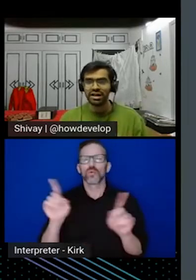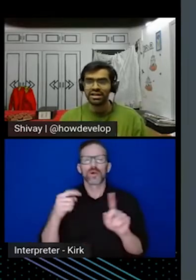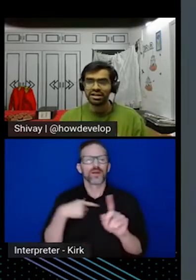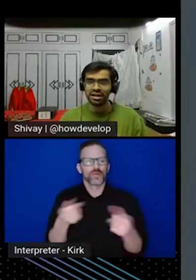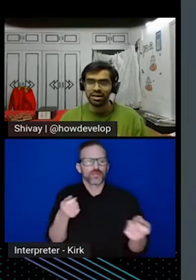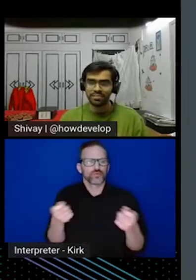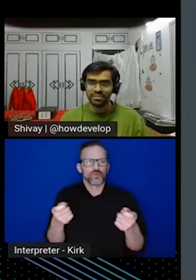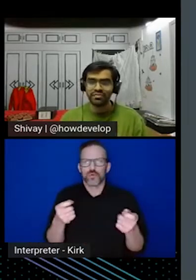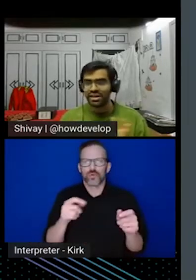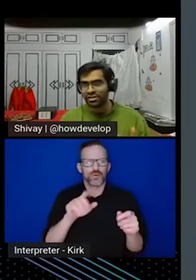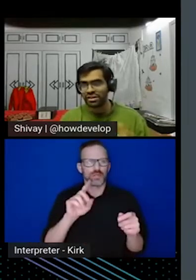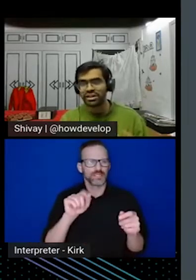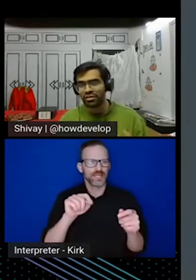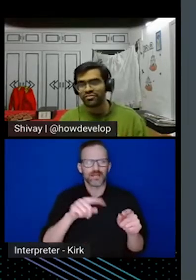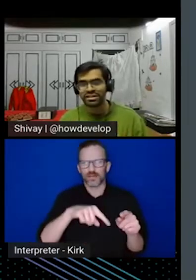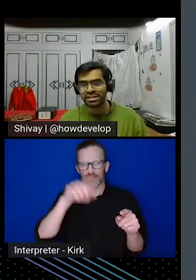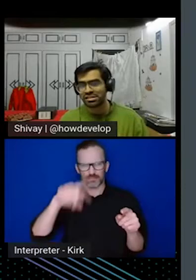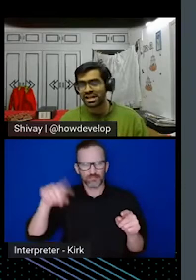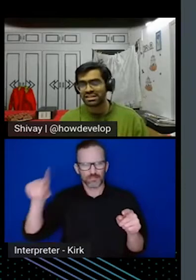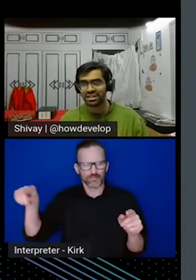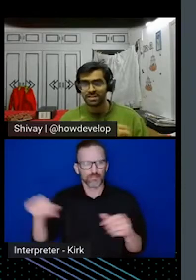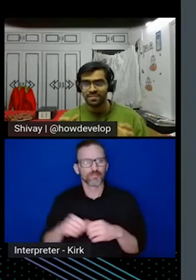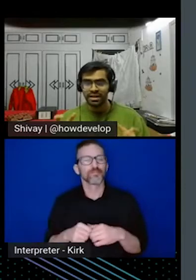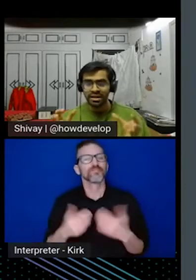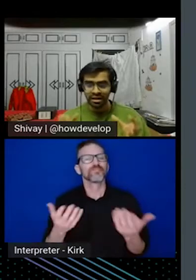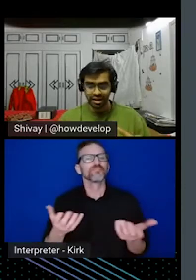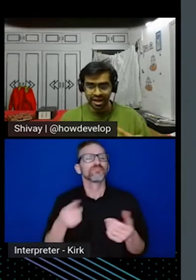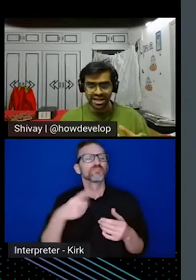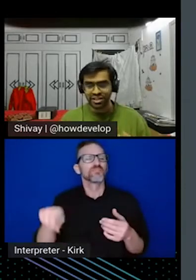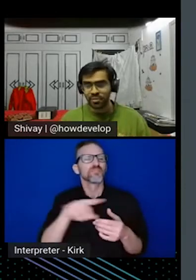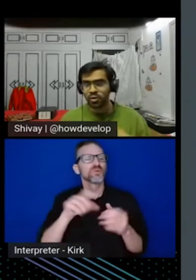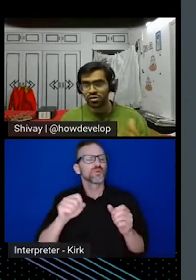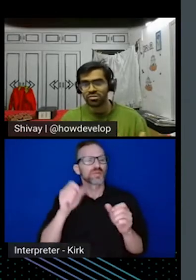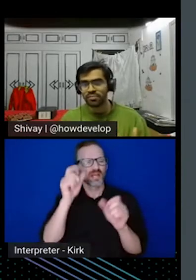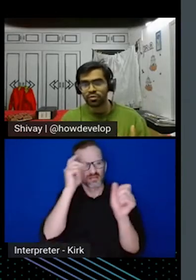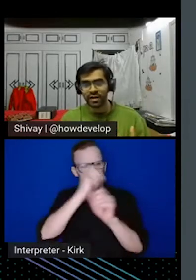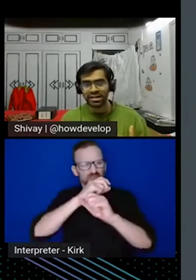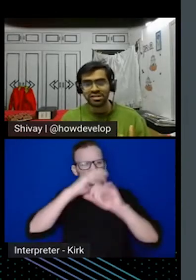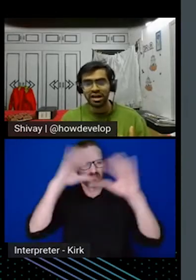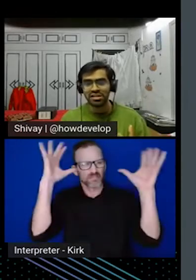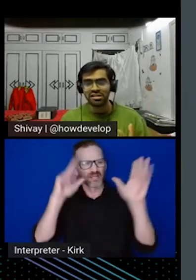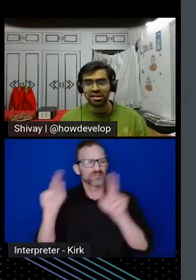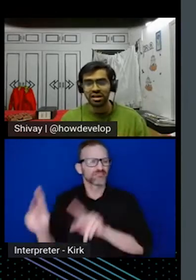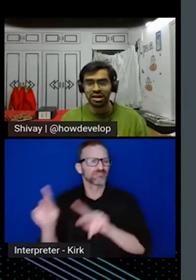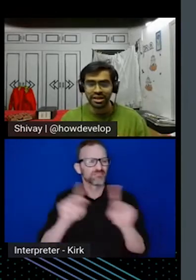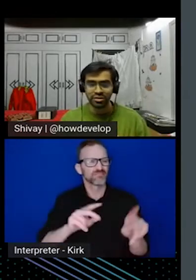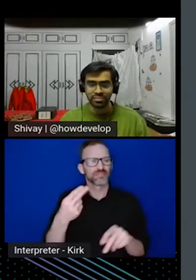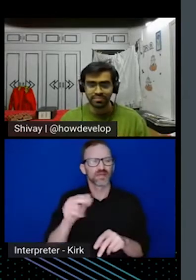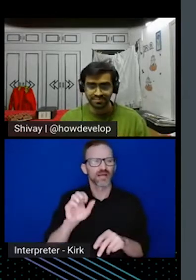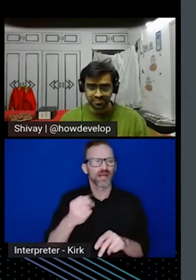essentially, the way you can think of it is that HashiCorp Consul provides us